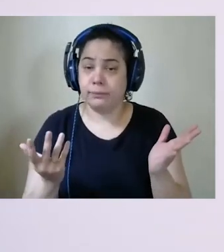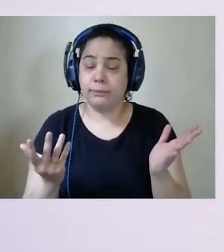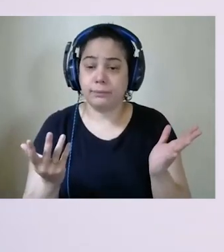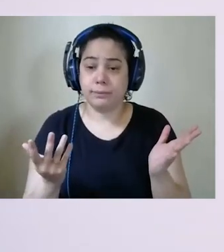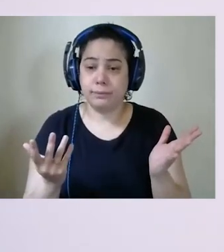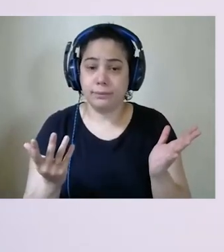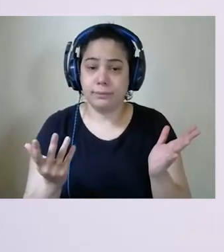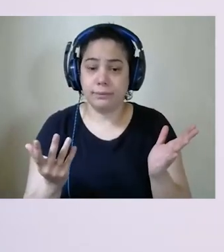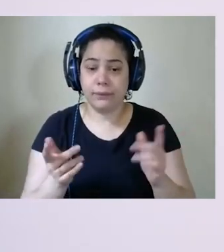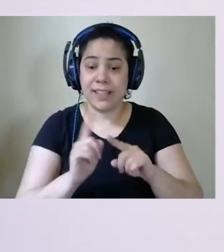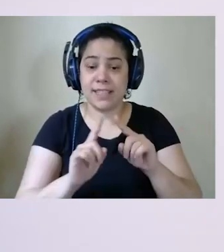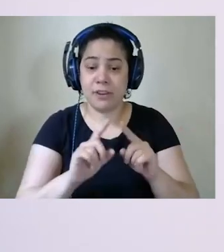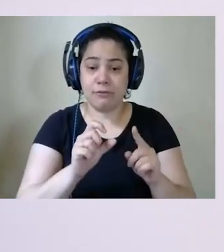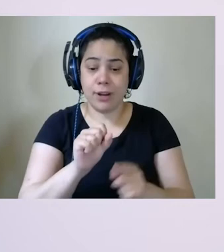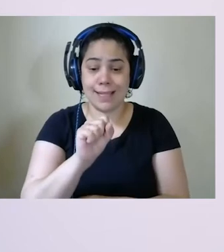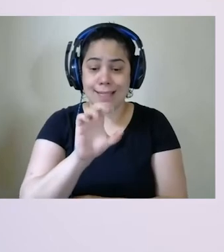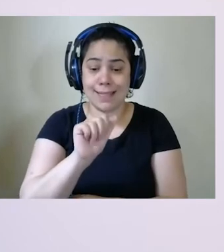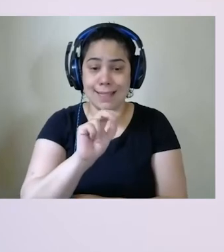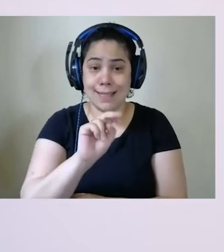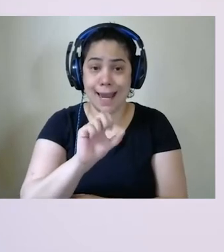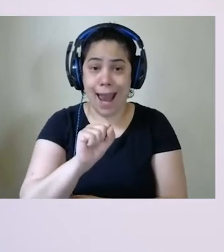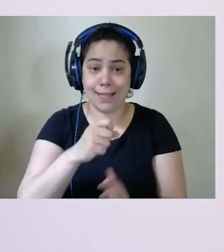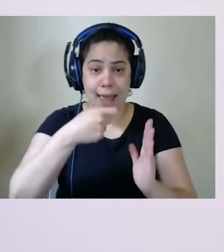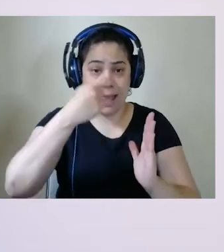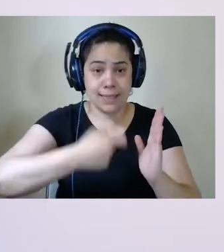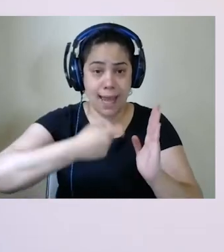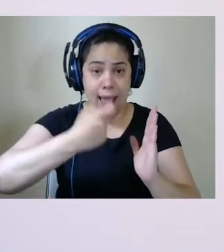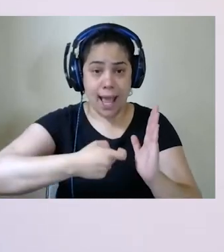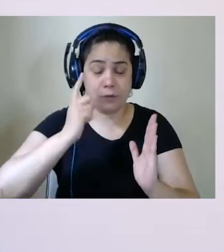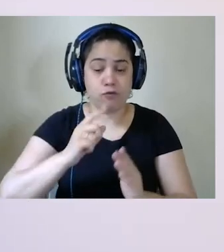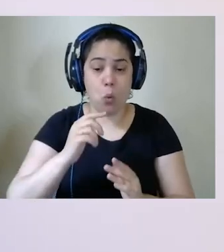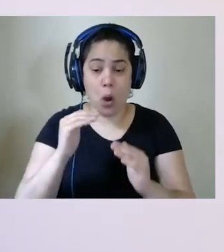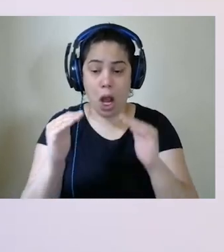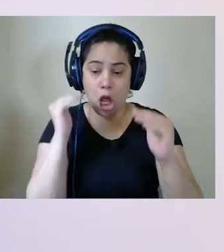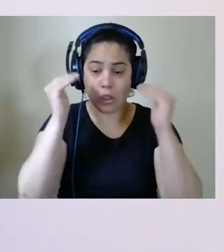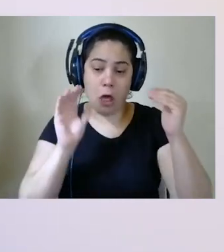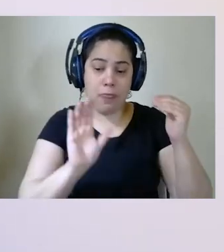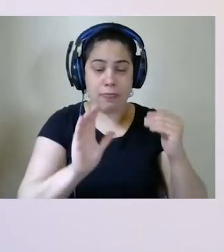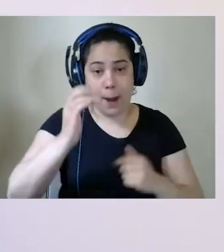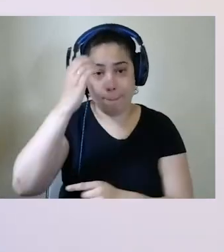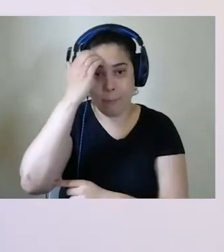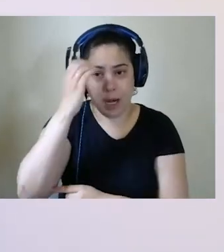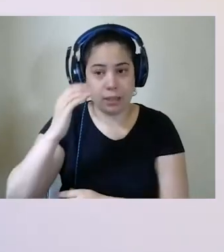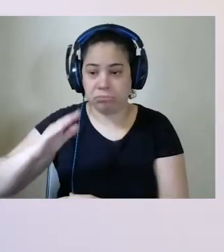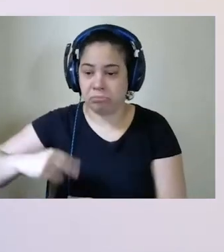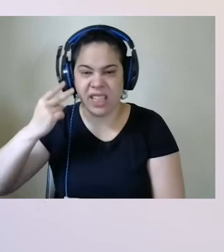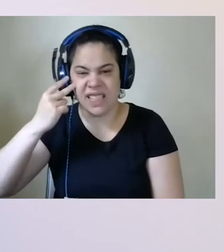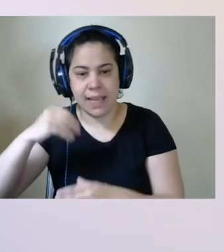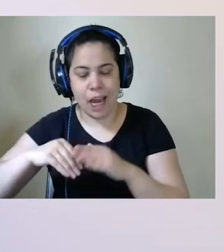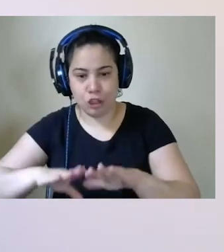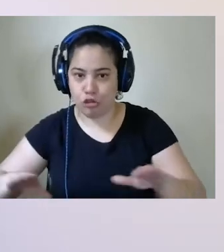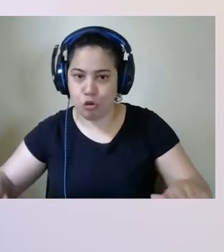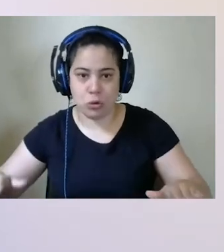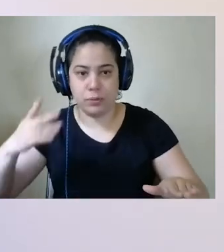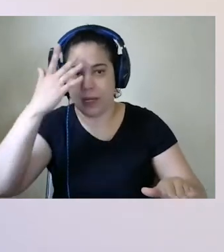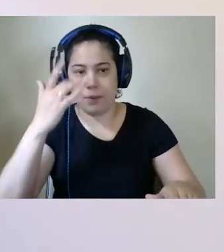the scans of adult brains. We're not seeing what this actually looks like in children because they're